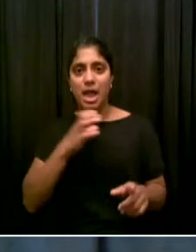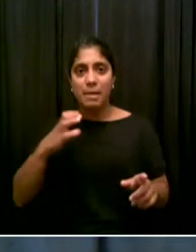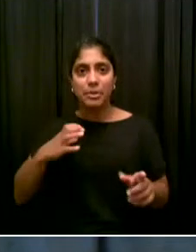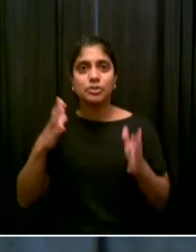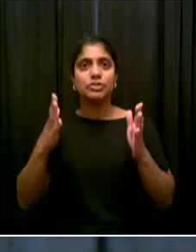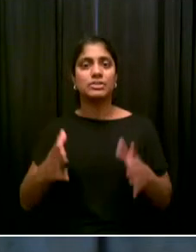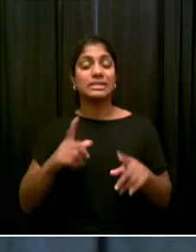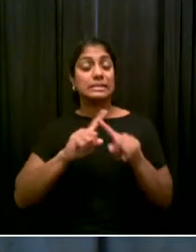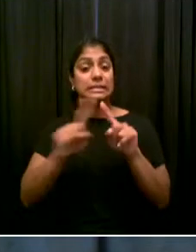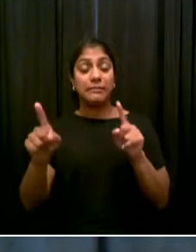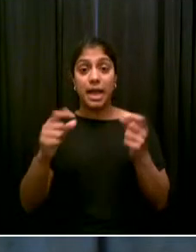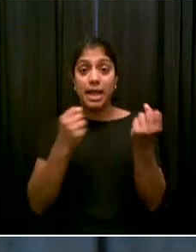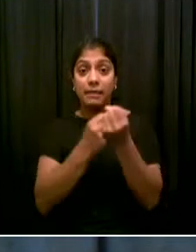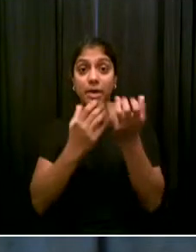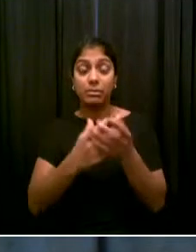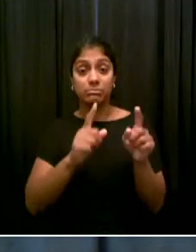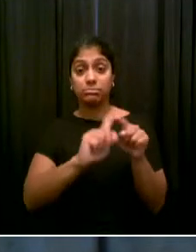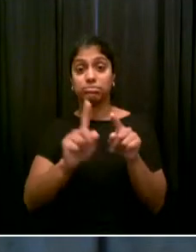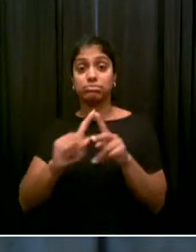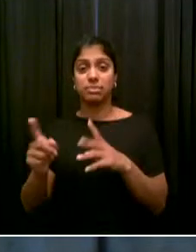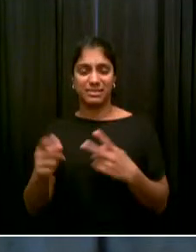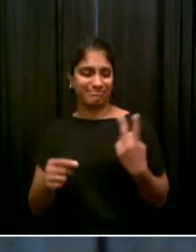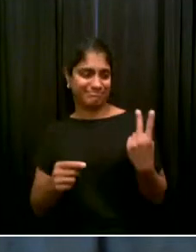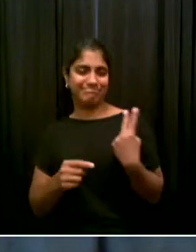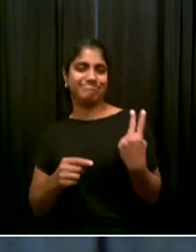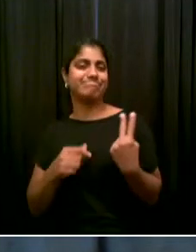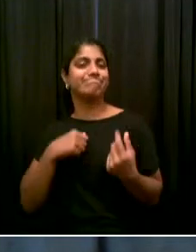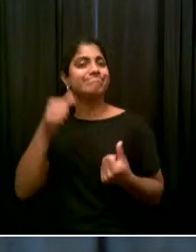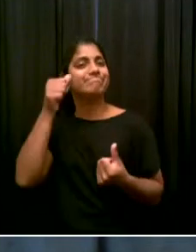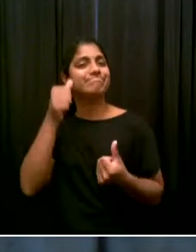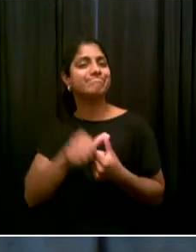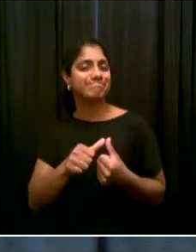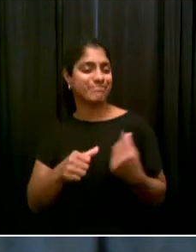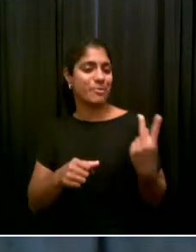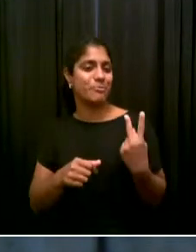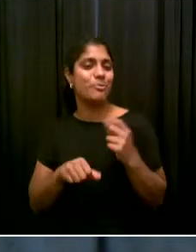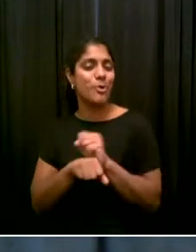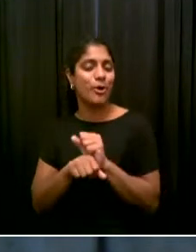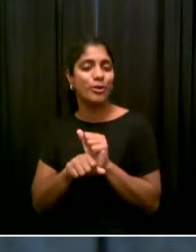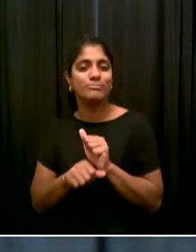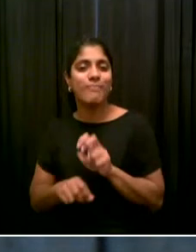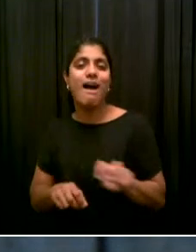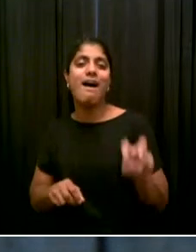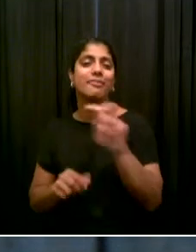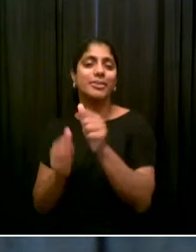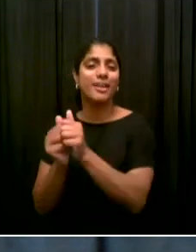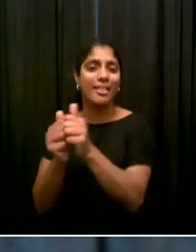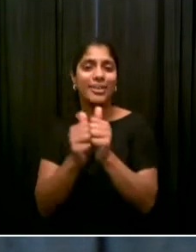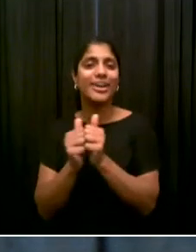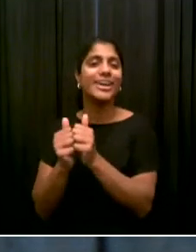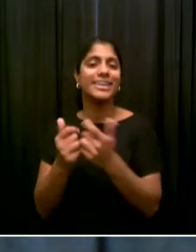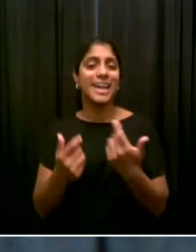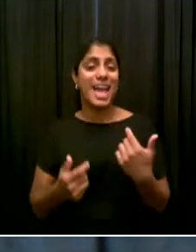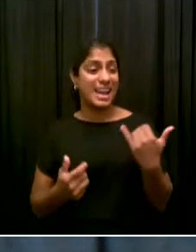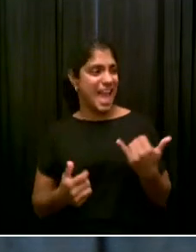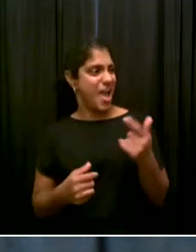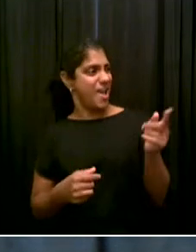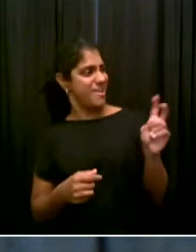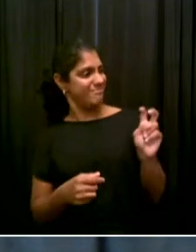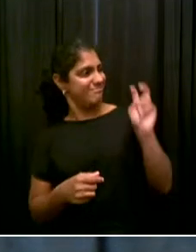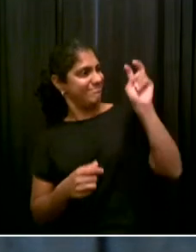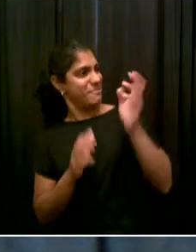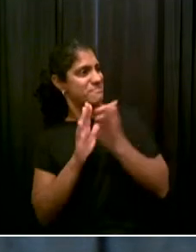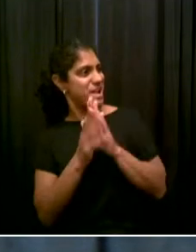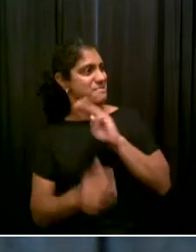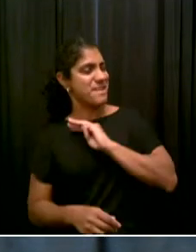Yes. And then, of course, as mayor. You have shown yourself to be a true friend.